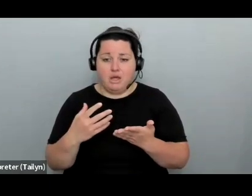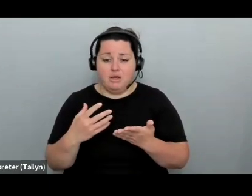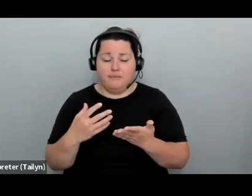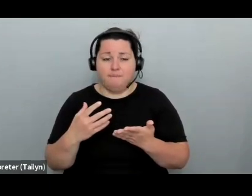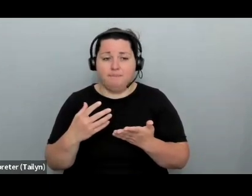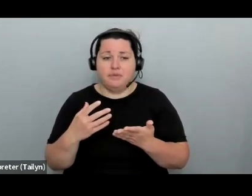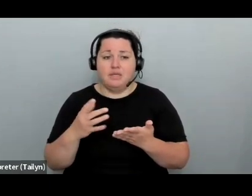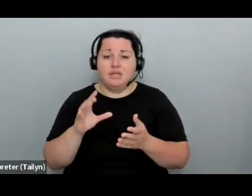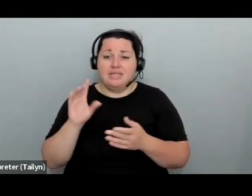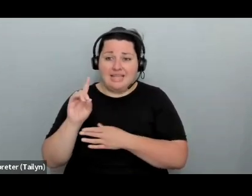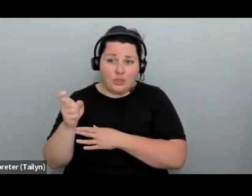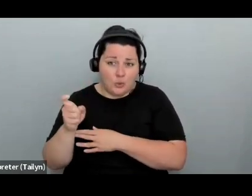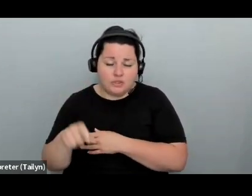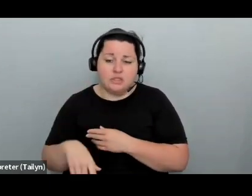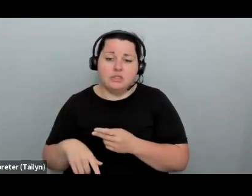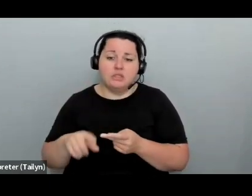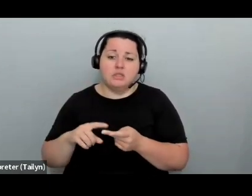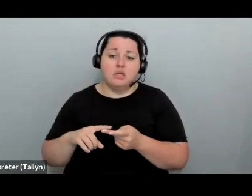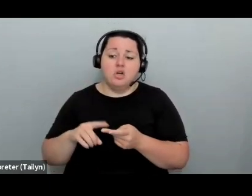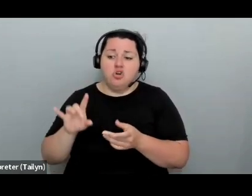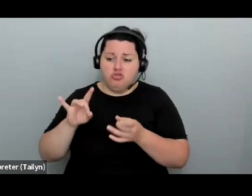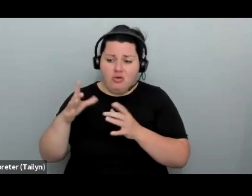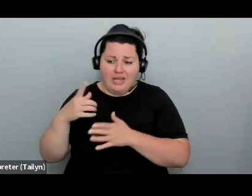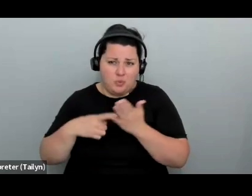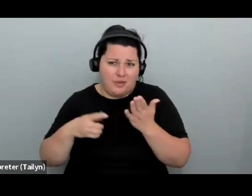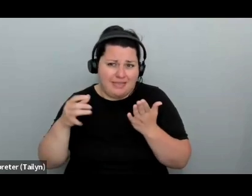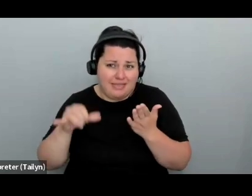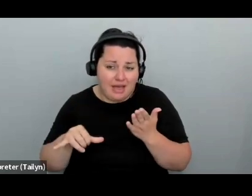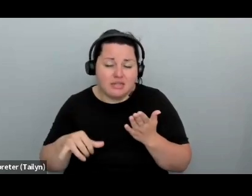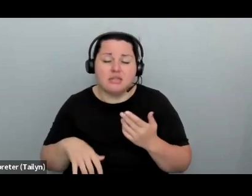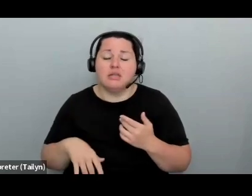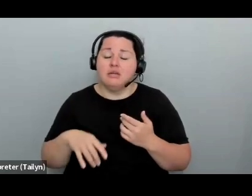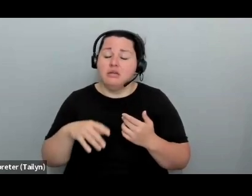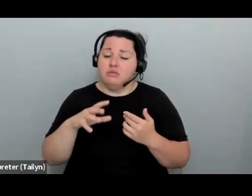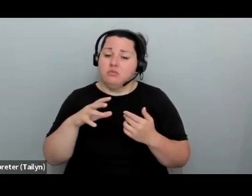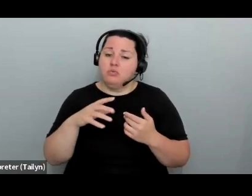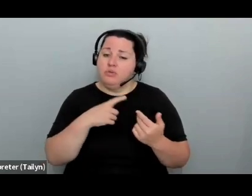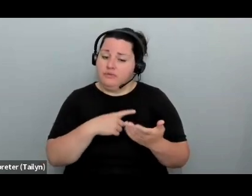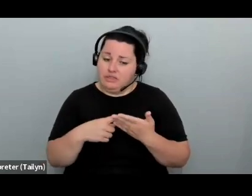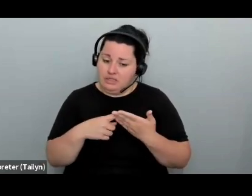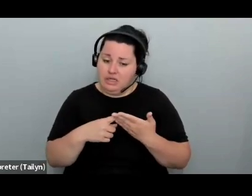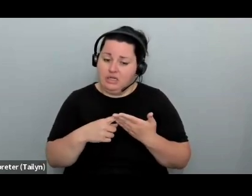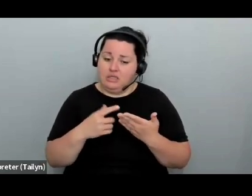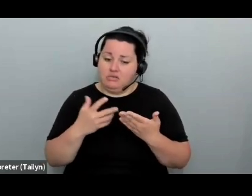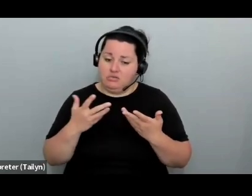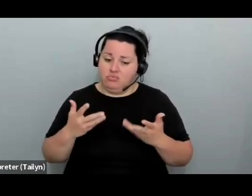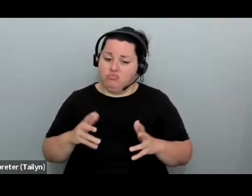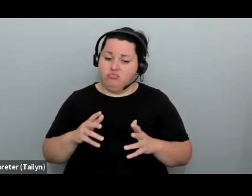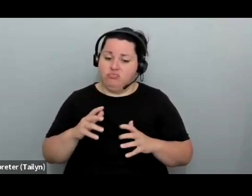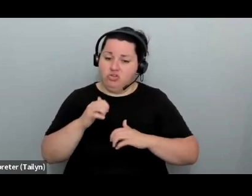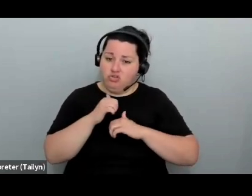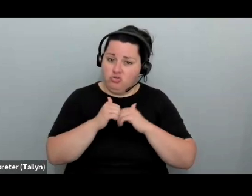the diagnoses and what a crisis is. We've spent some time talking about the structure from